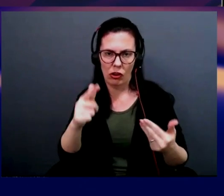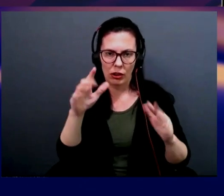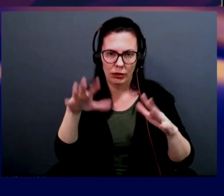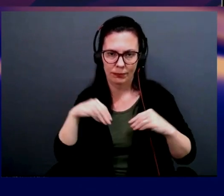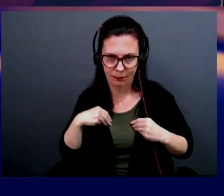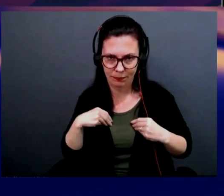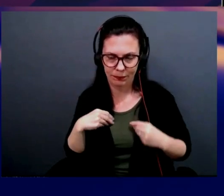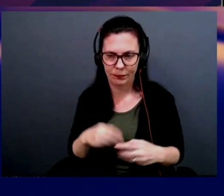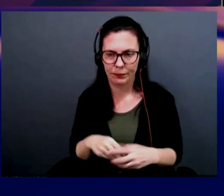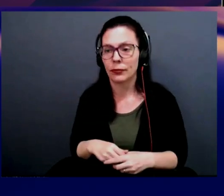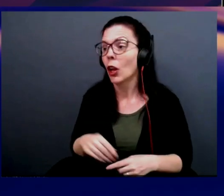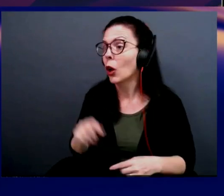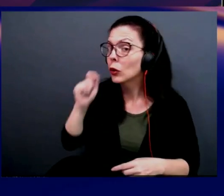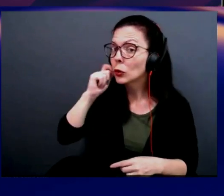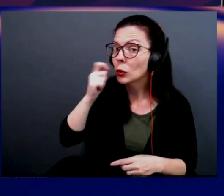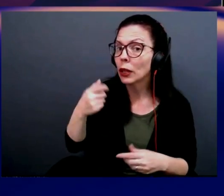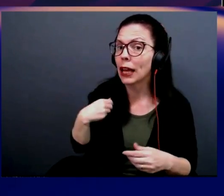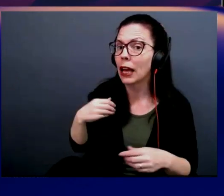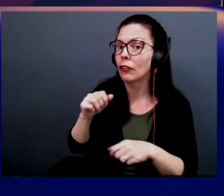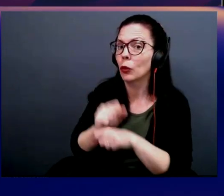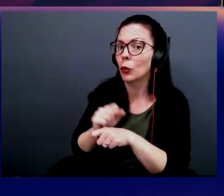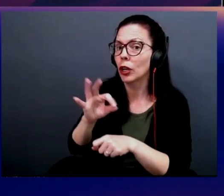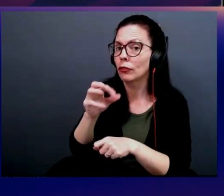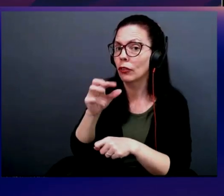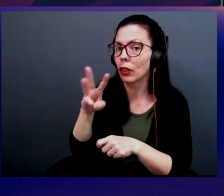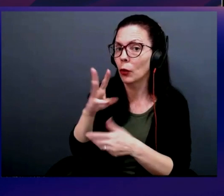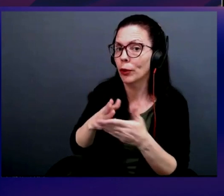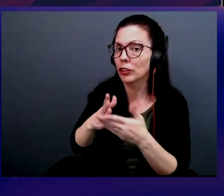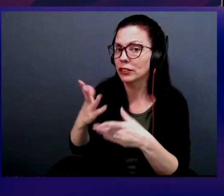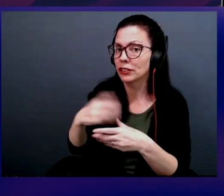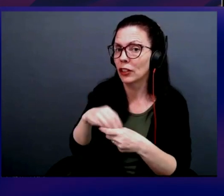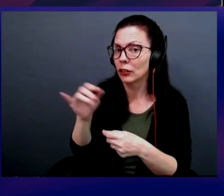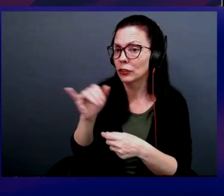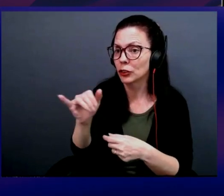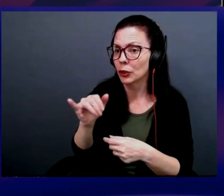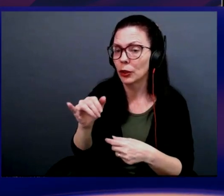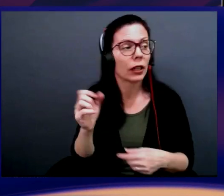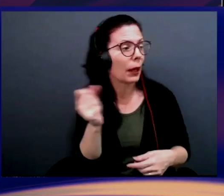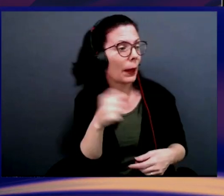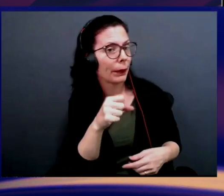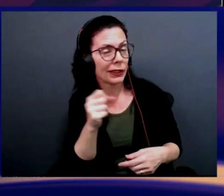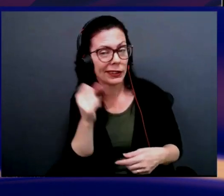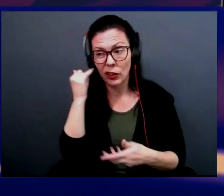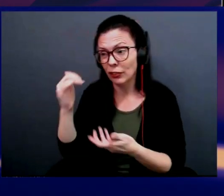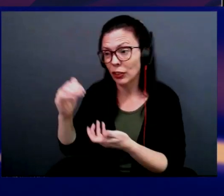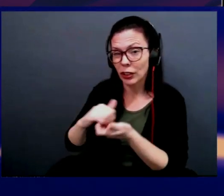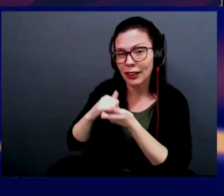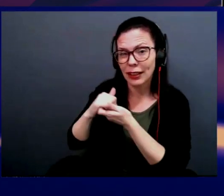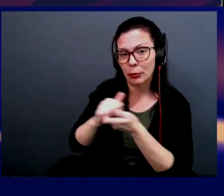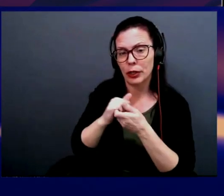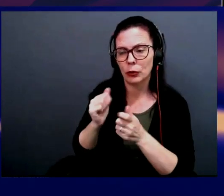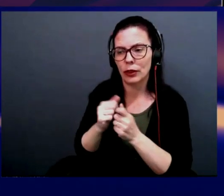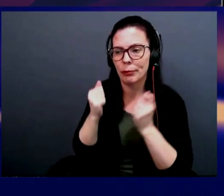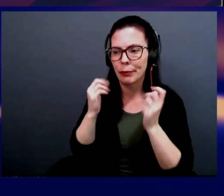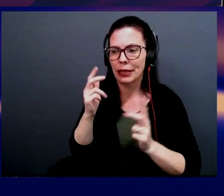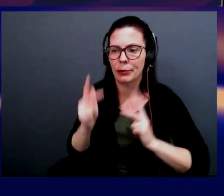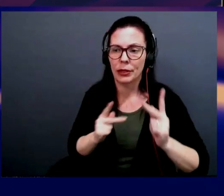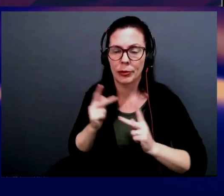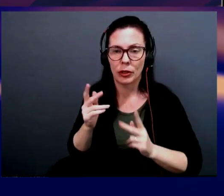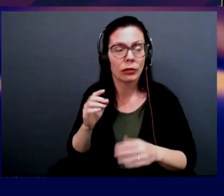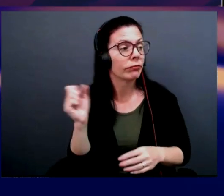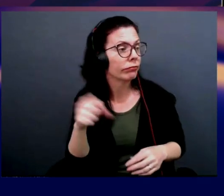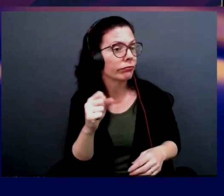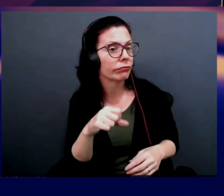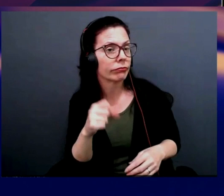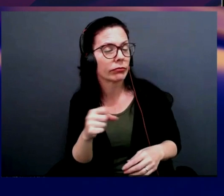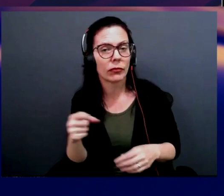Oh, cool. It's even got like workflow pieces built into it too. Yep. Like if you're collaborating amongst many different people. Exactly. You reject